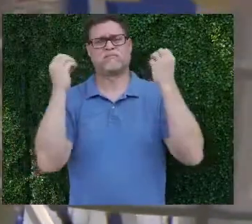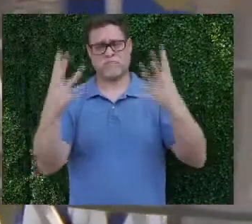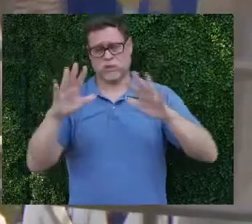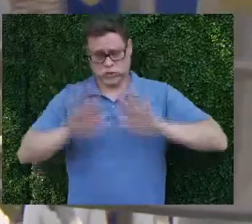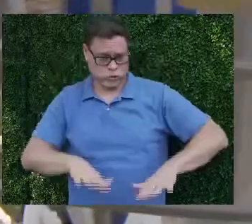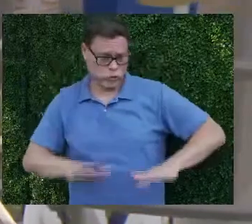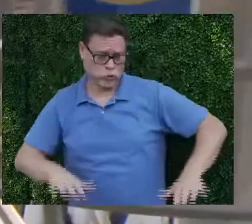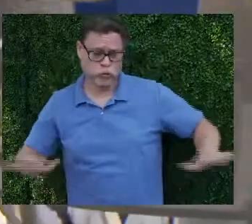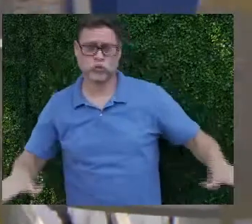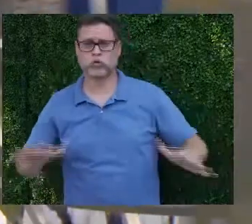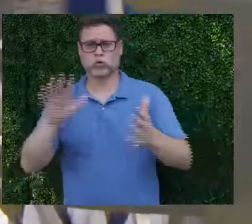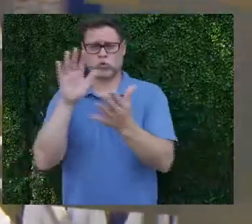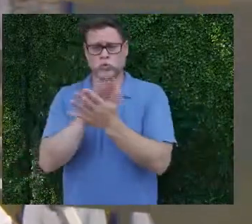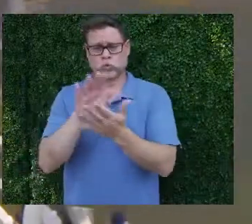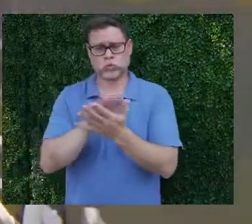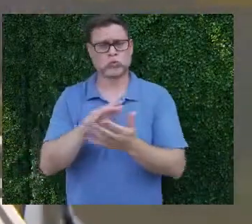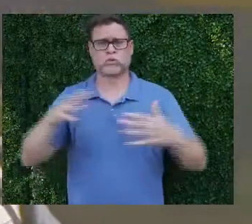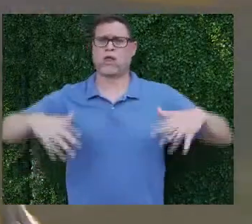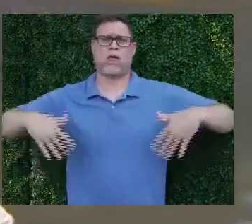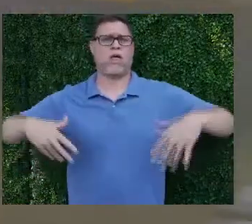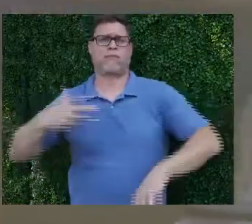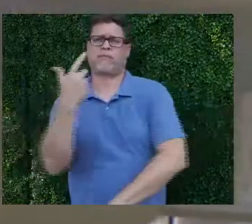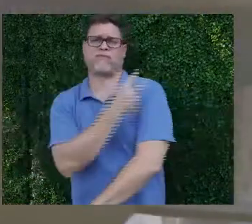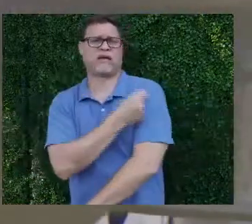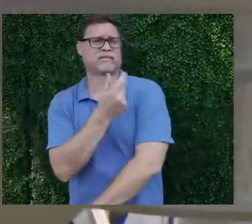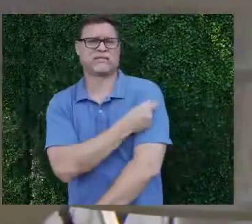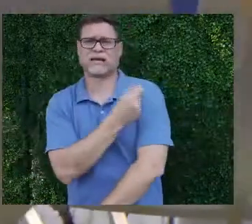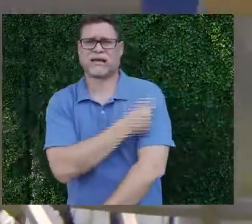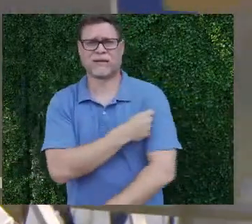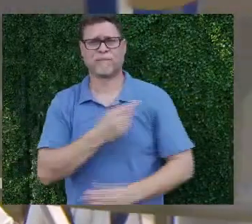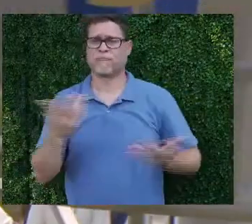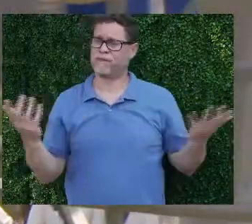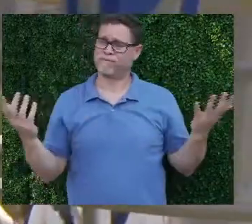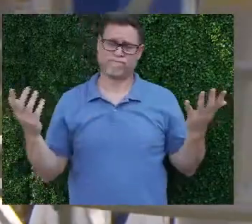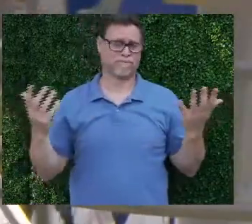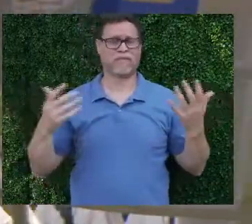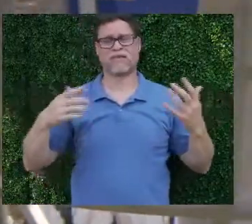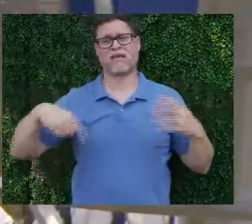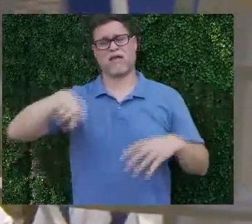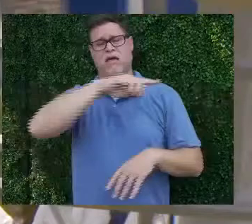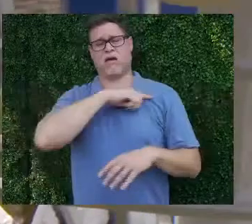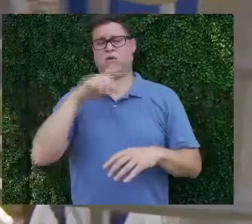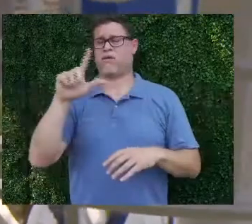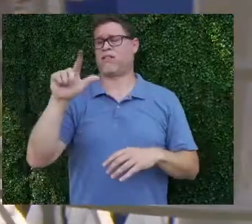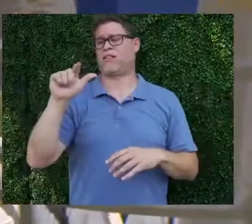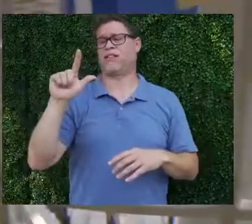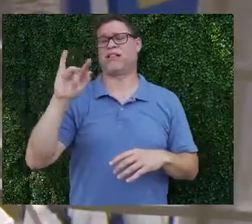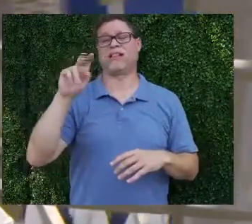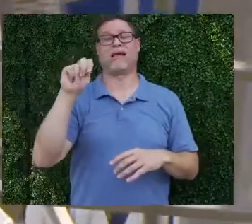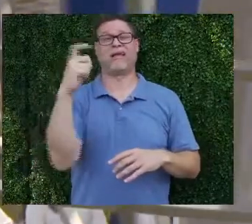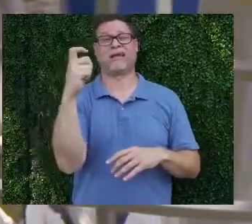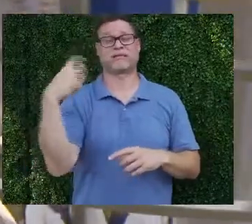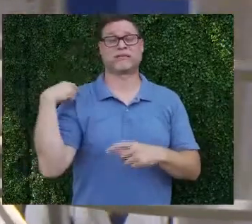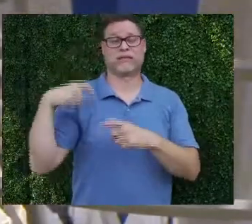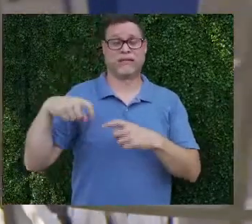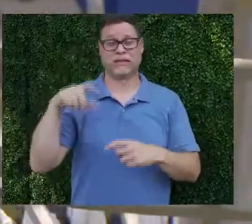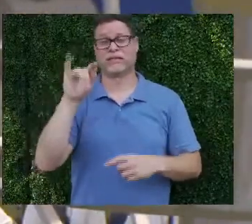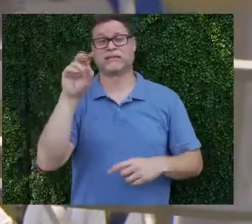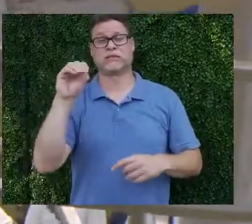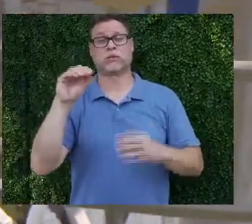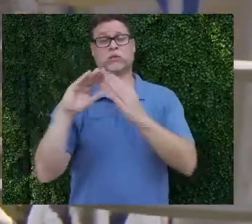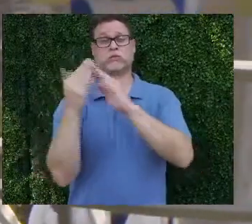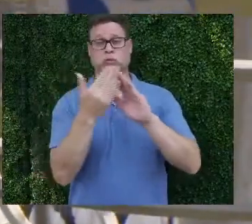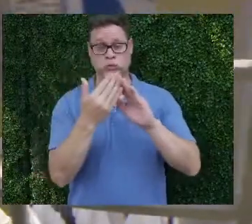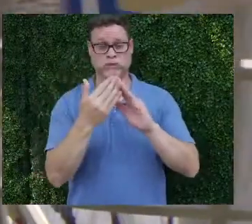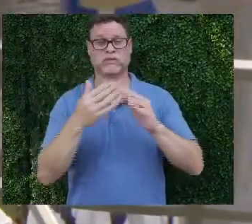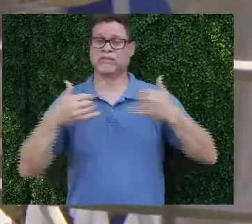children in our schools that have not been vaccinated yet. And I hate to say this, but in our Latinx community, there's a lot of parents that are